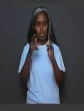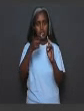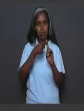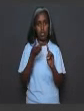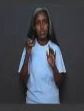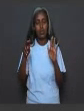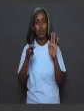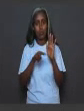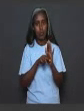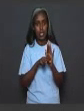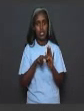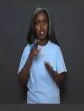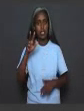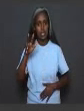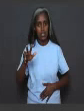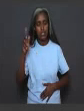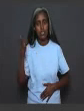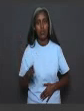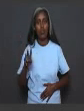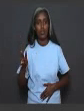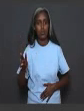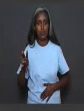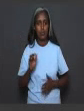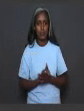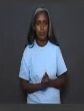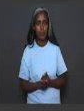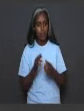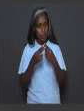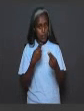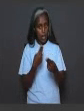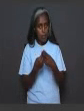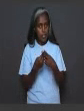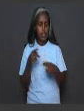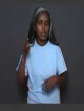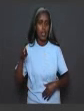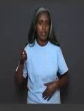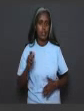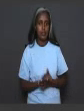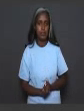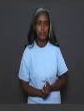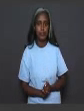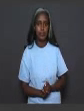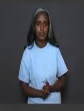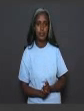plus or minus 3 over 2 times x.